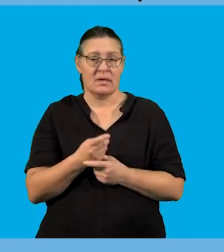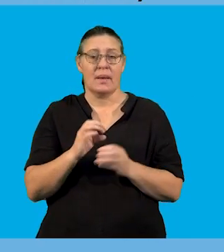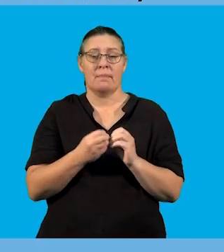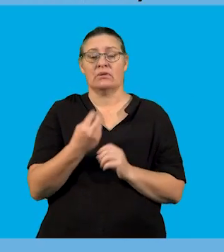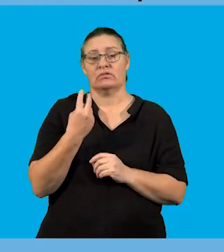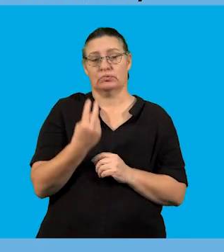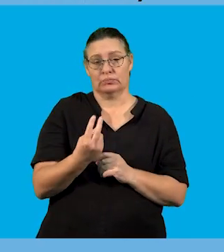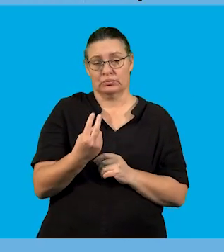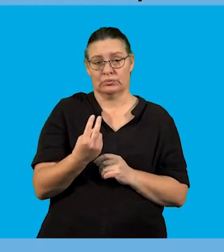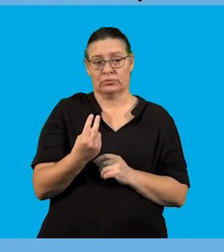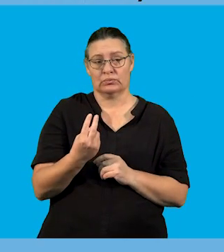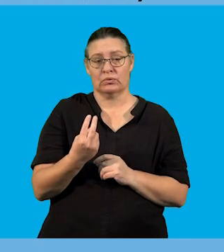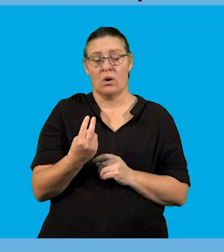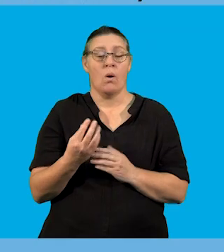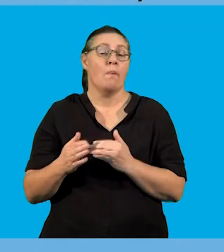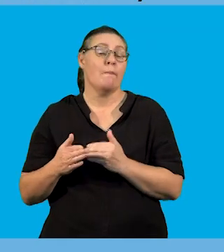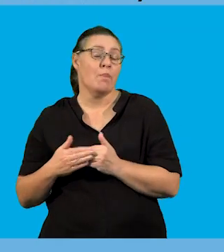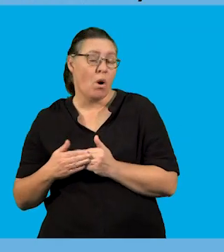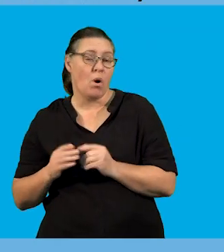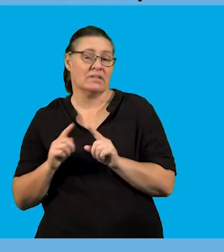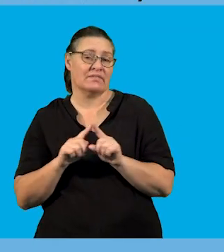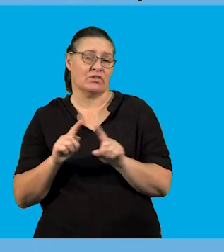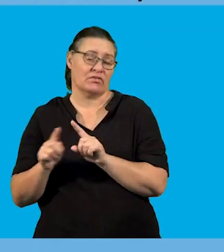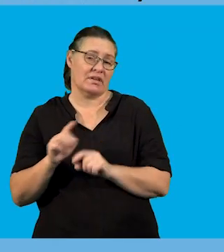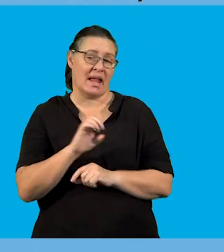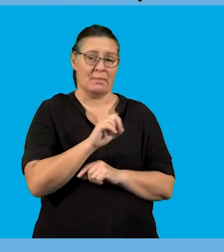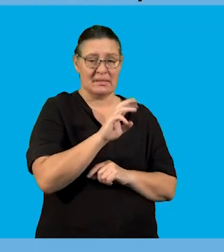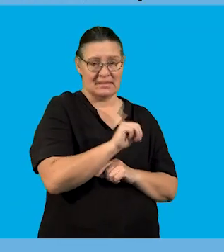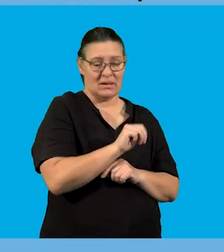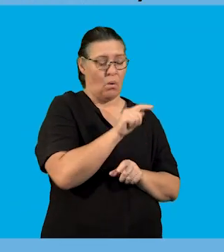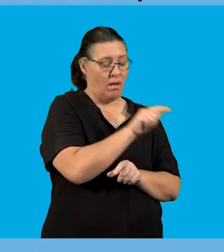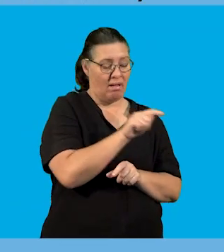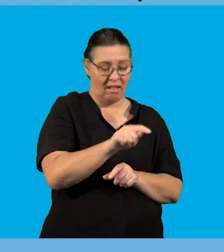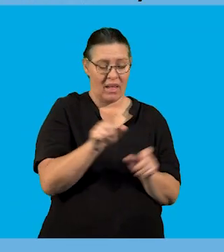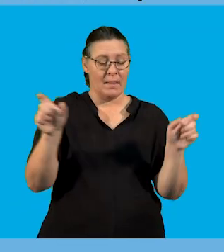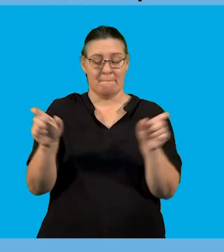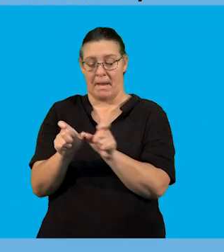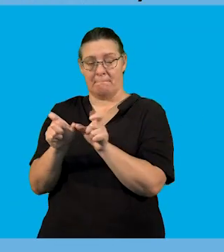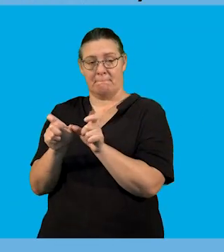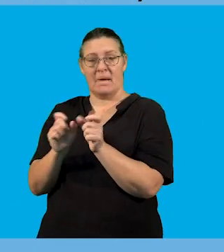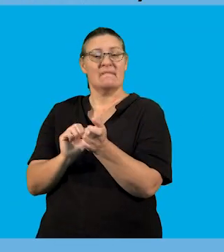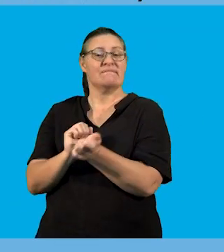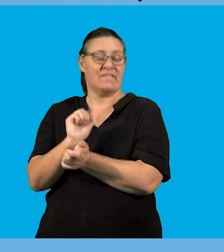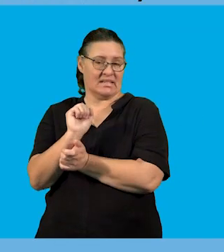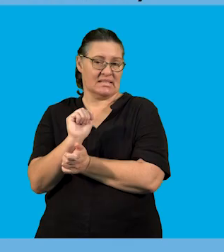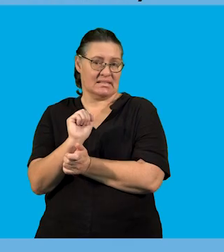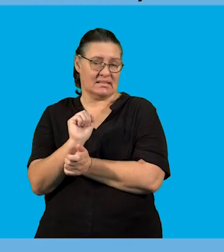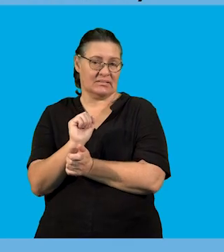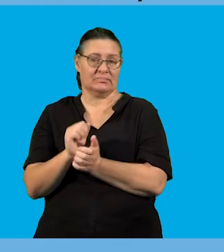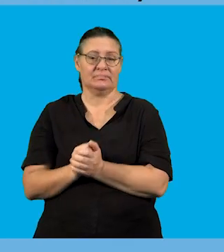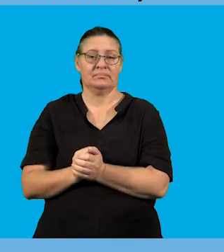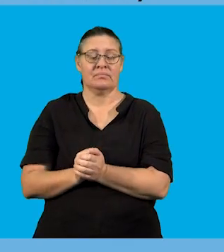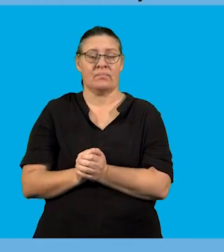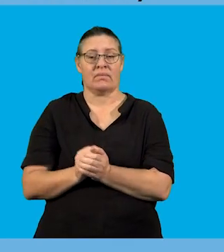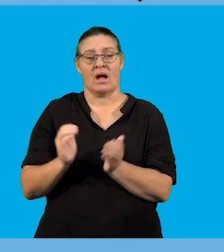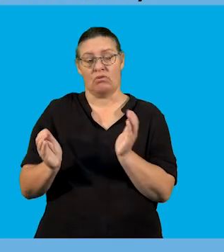of two or more different elements that bond in a fixed ratio. So elements are made up of